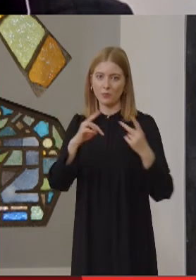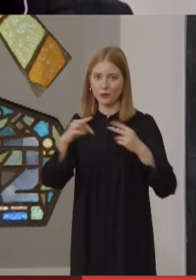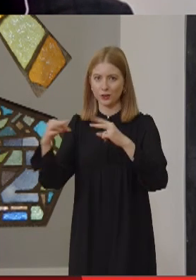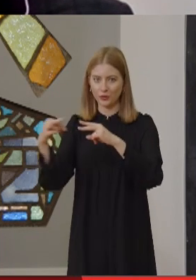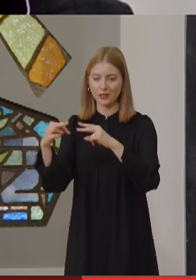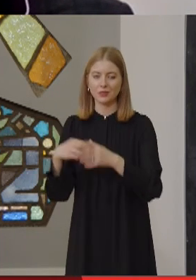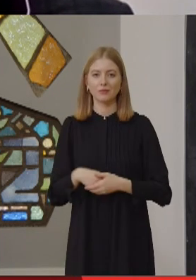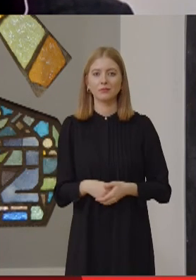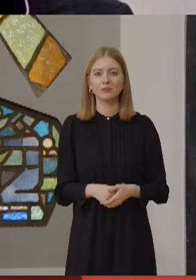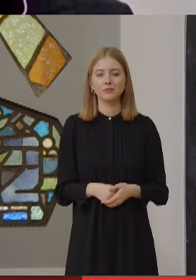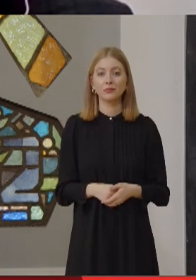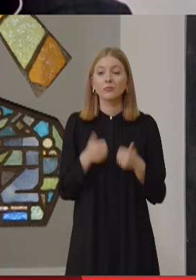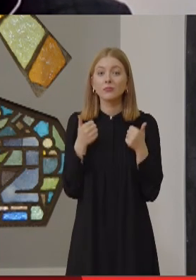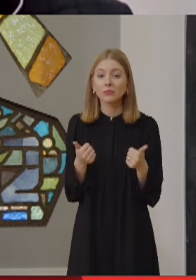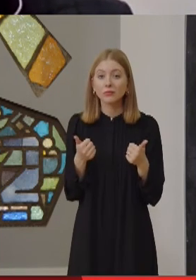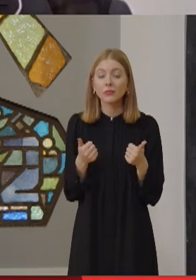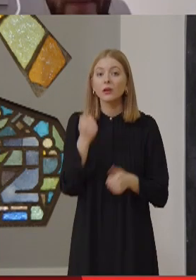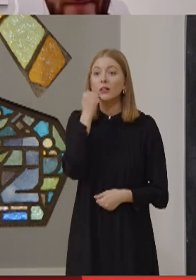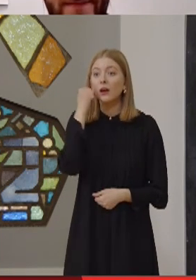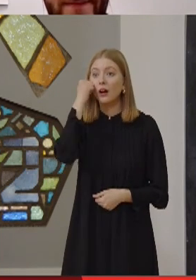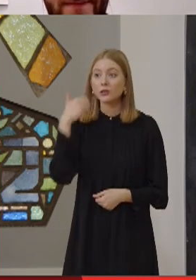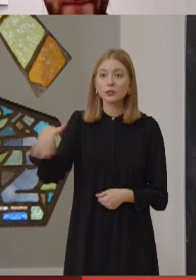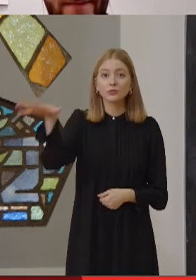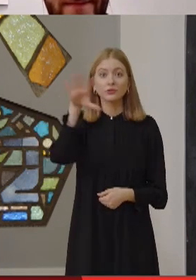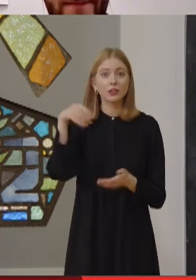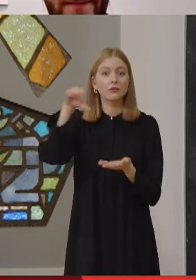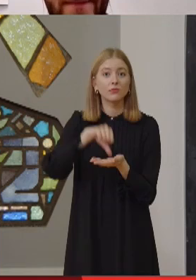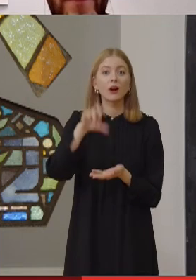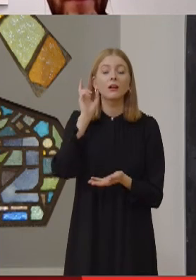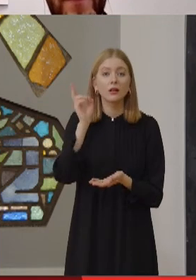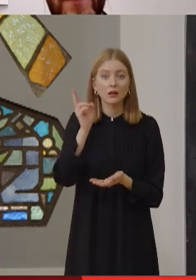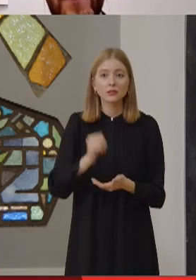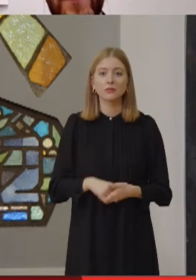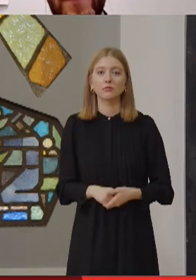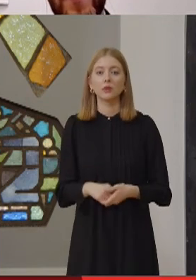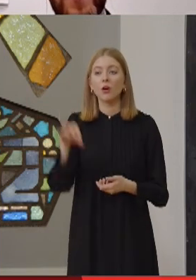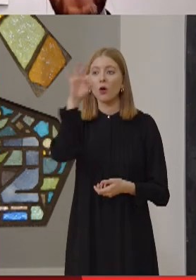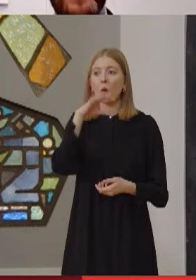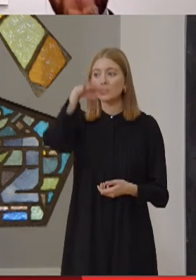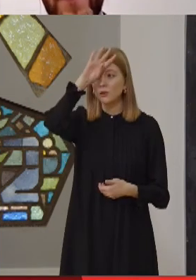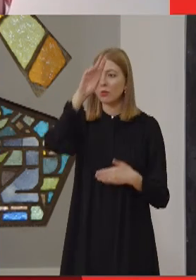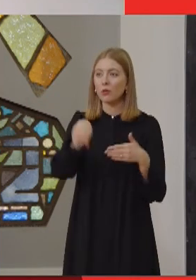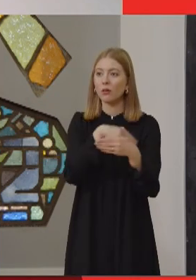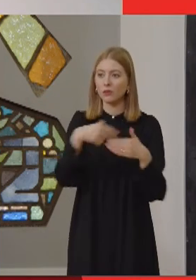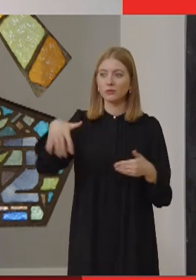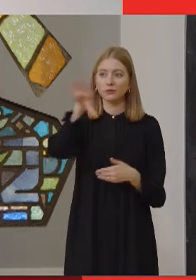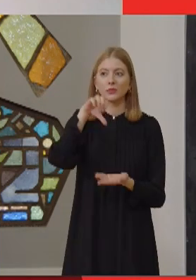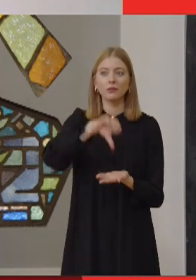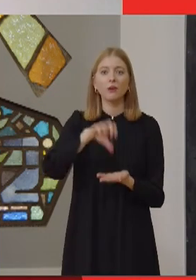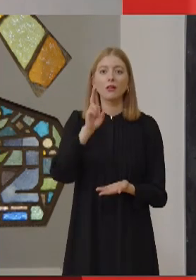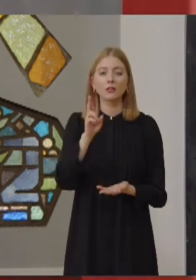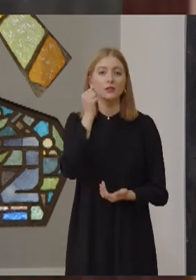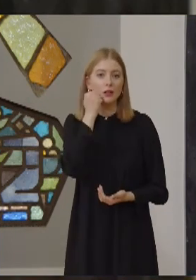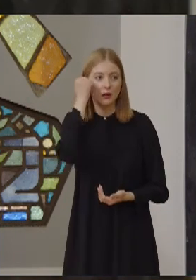influence the correct translation of the concepts. Thank you very much for your participation in this discussion